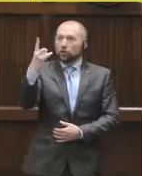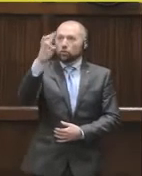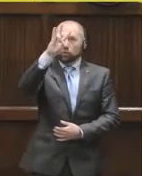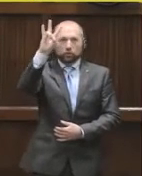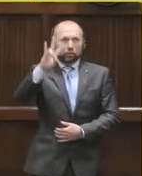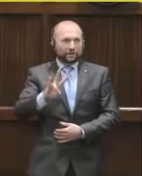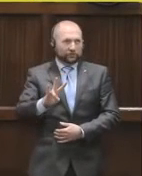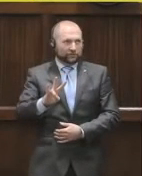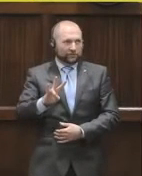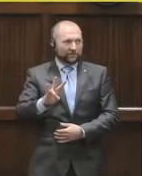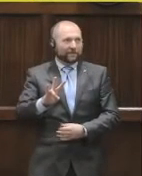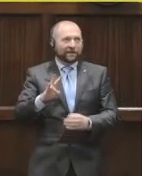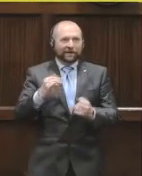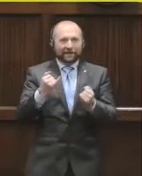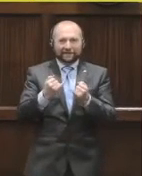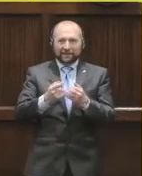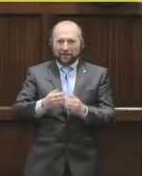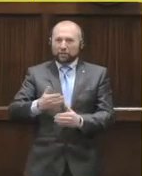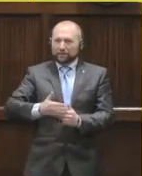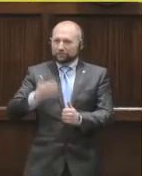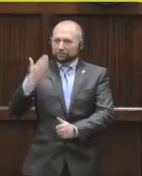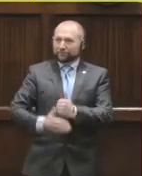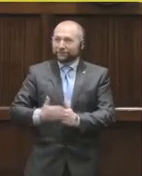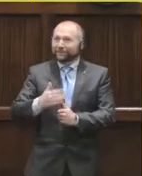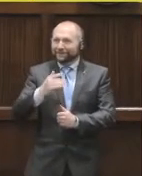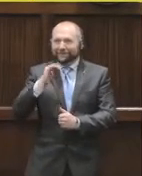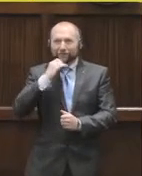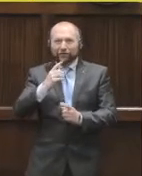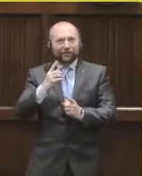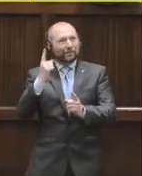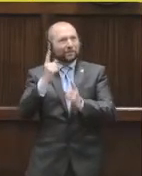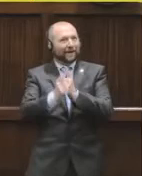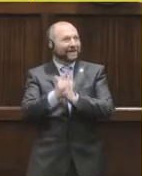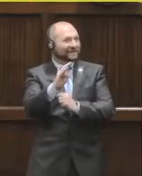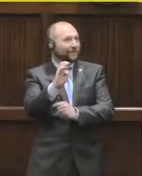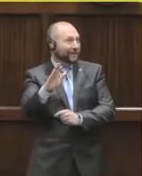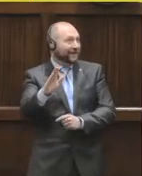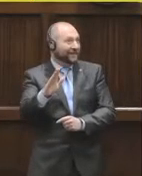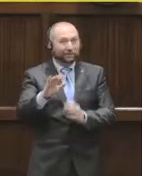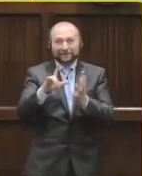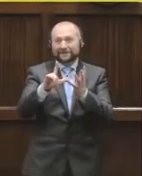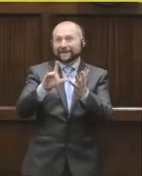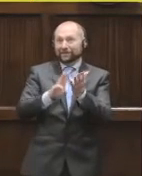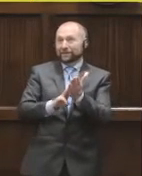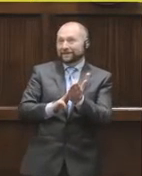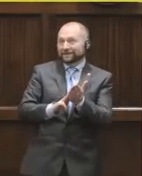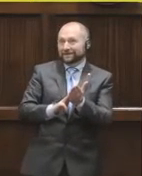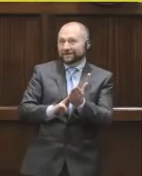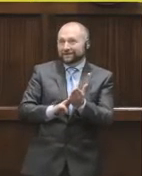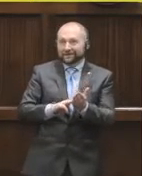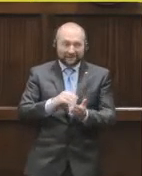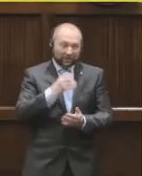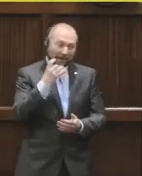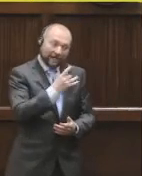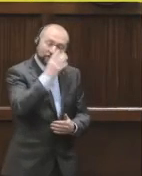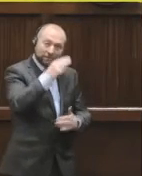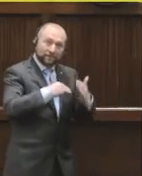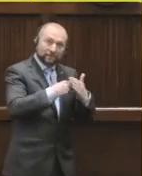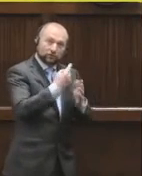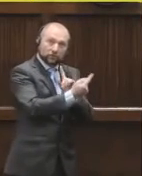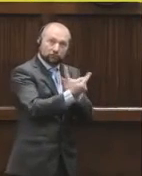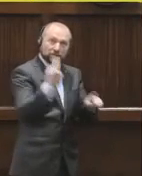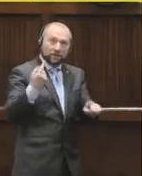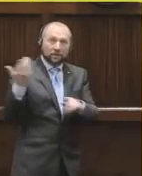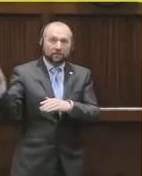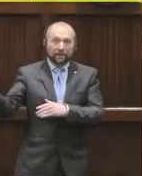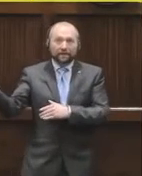in a sense it's guillotine, but I think it's in the interest of getting the bill passed. So, Minister, your response